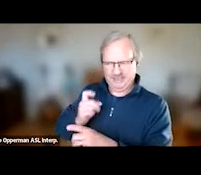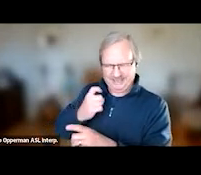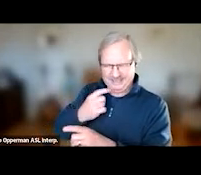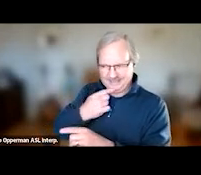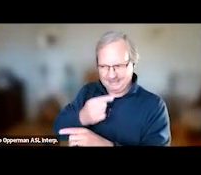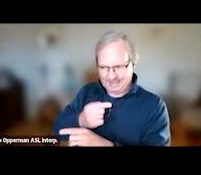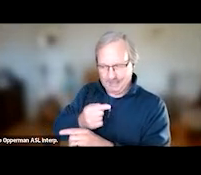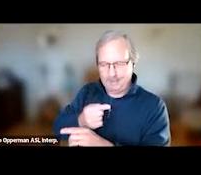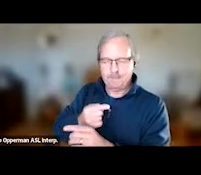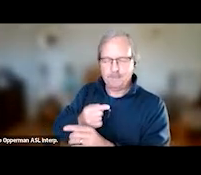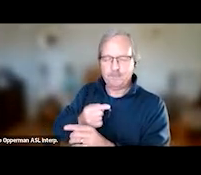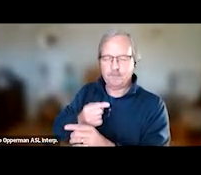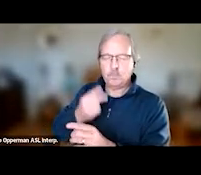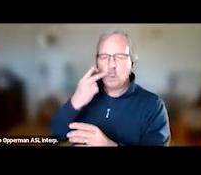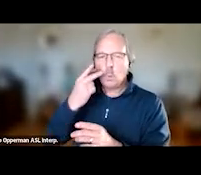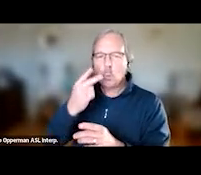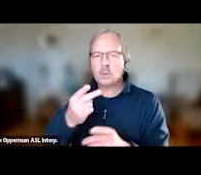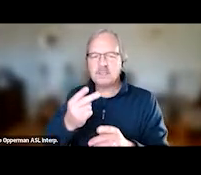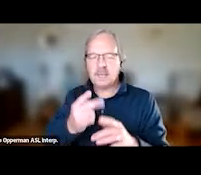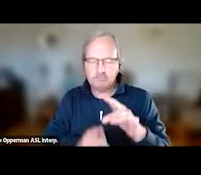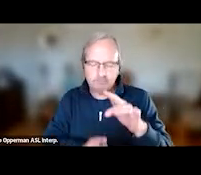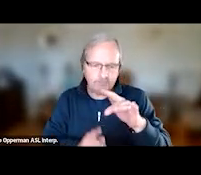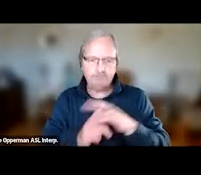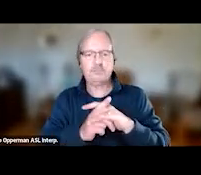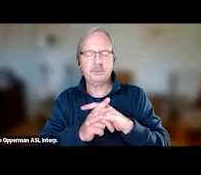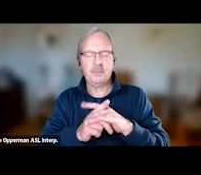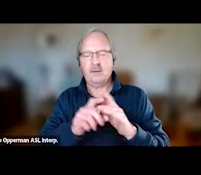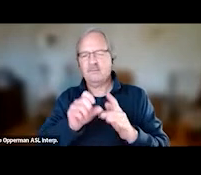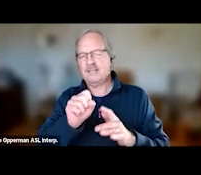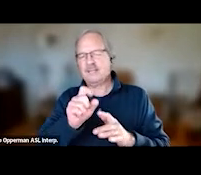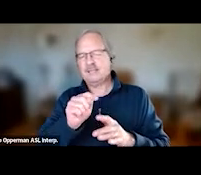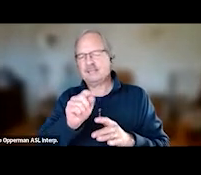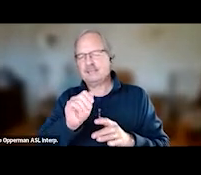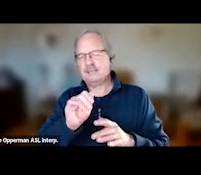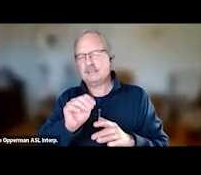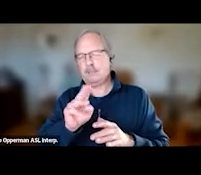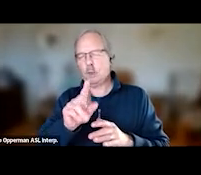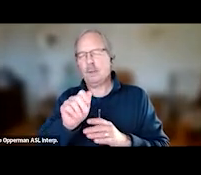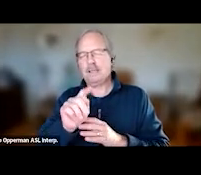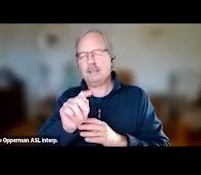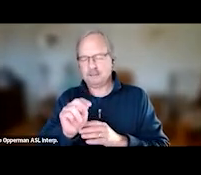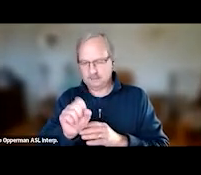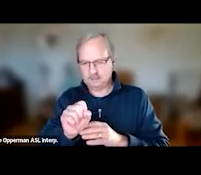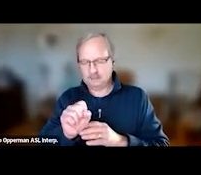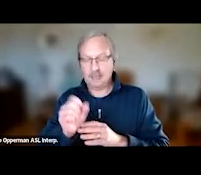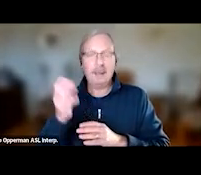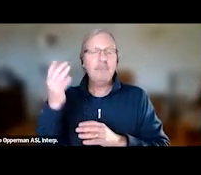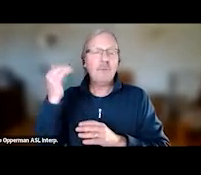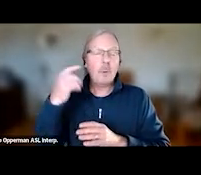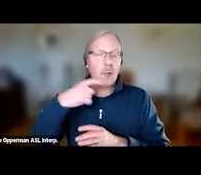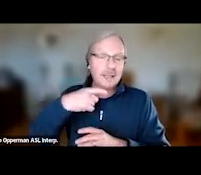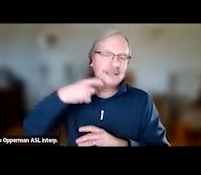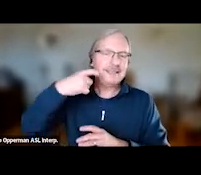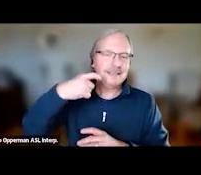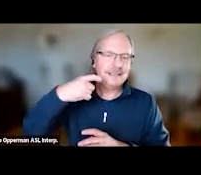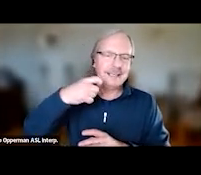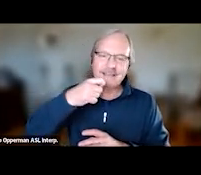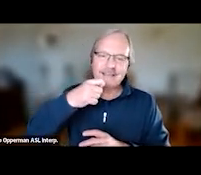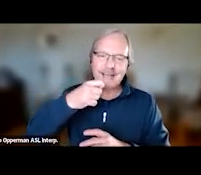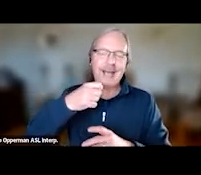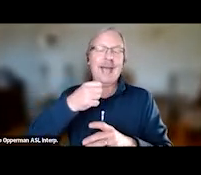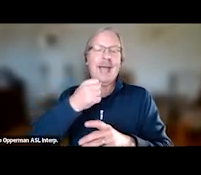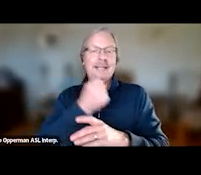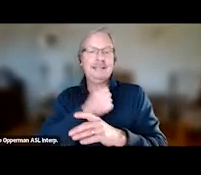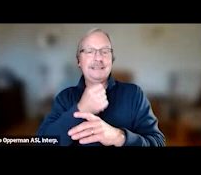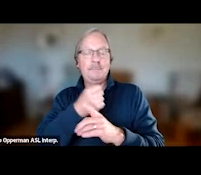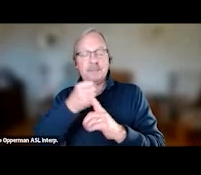seeing a reemergence of stimulants. We called it addiction back then, not a substance use disorder. And